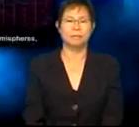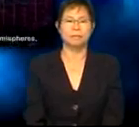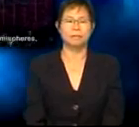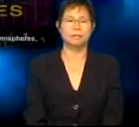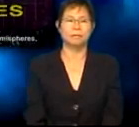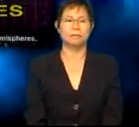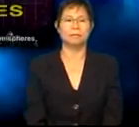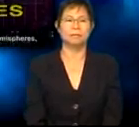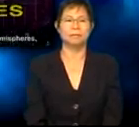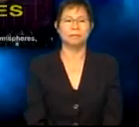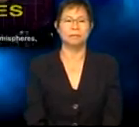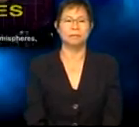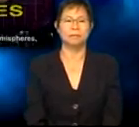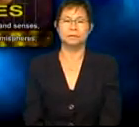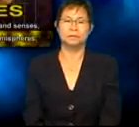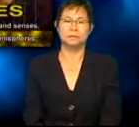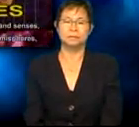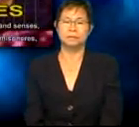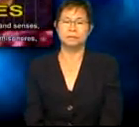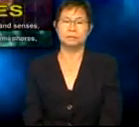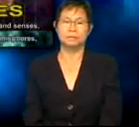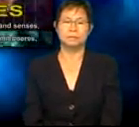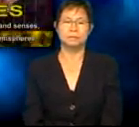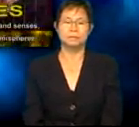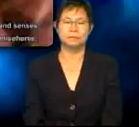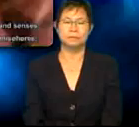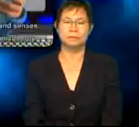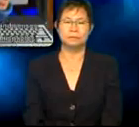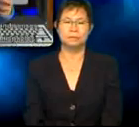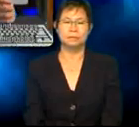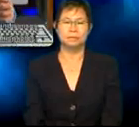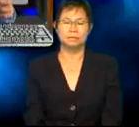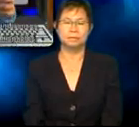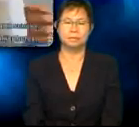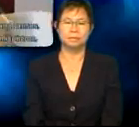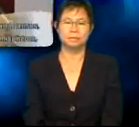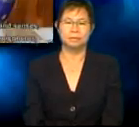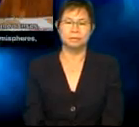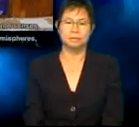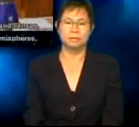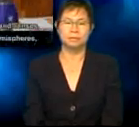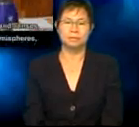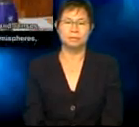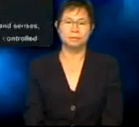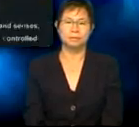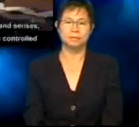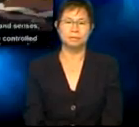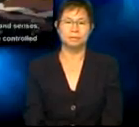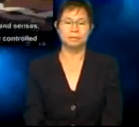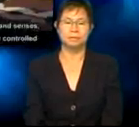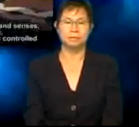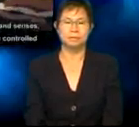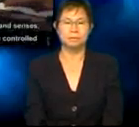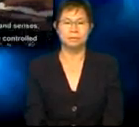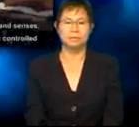into two hemispheres. Well, the centers fall on personality and